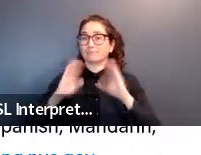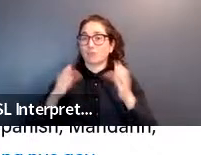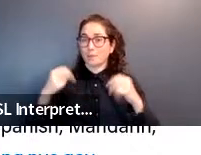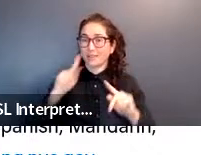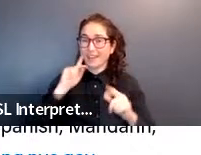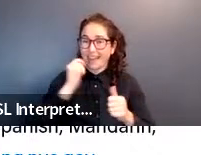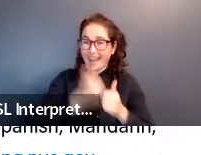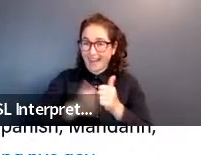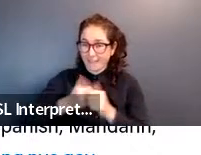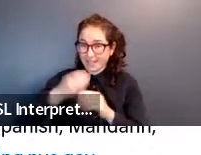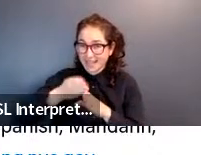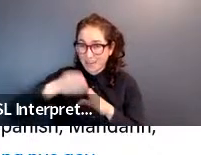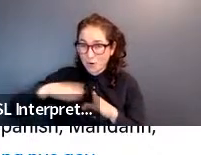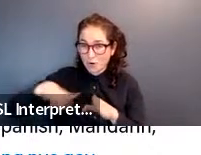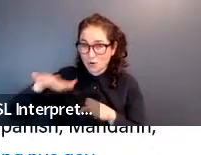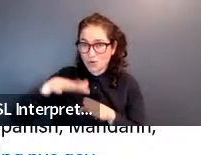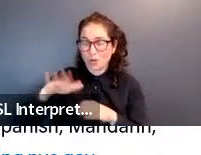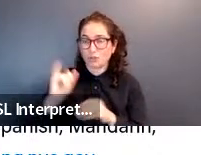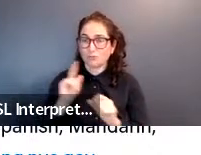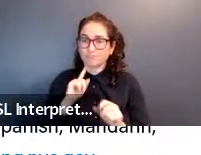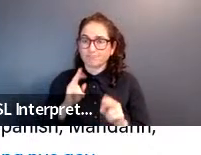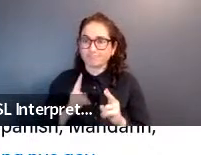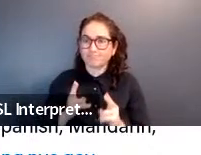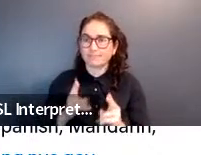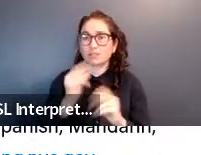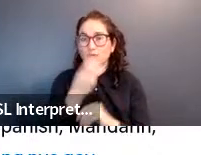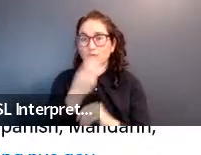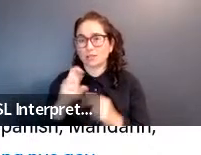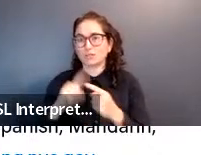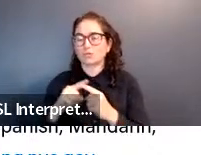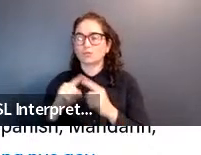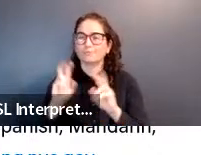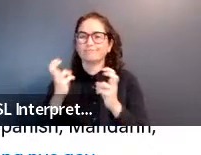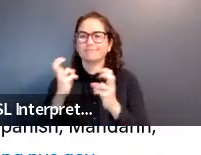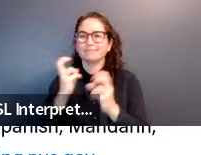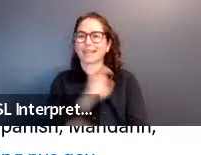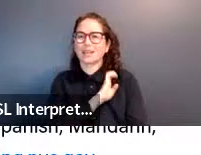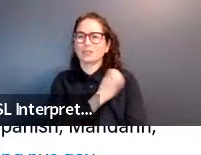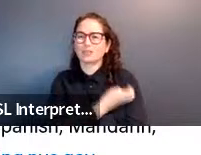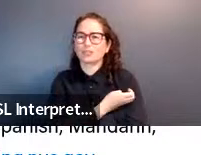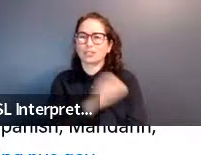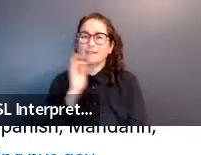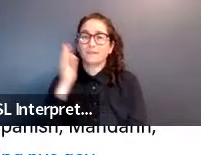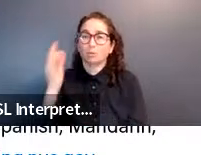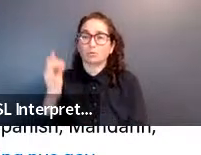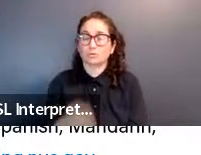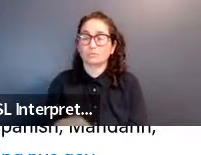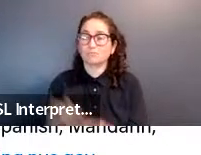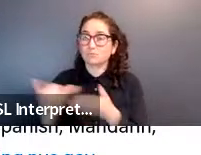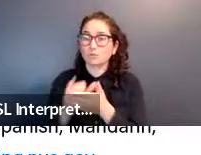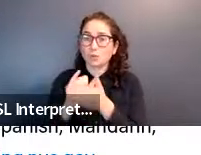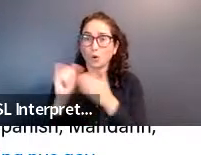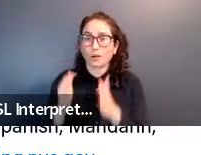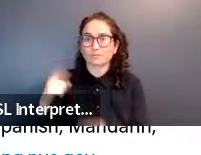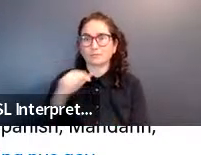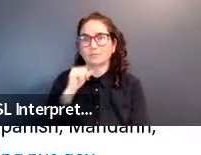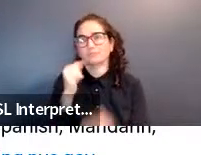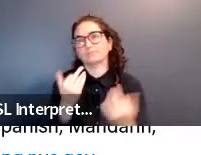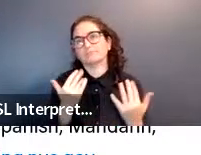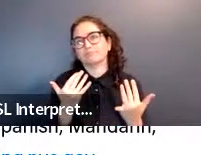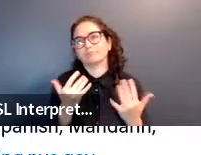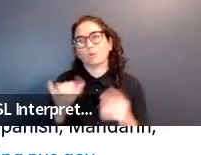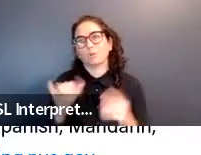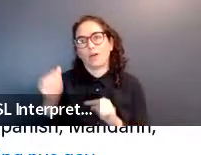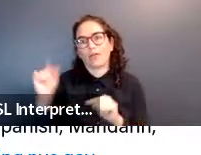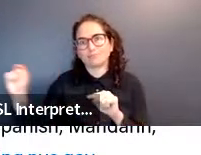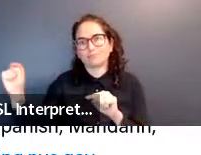neighborhood, and accelerate the transition to our energy future. New Yorkers are not going to wait around while other